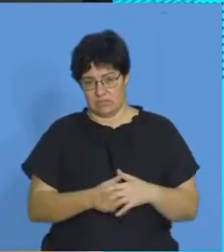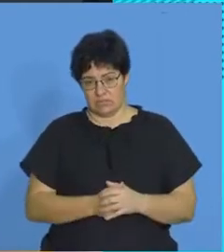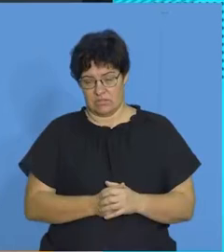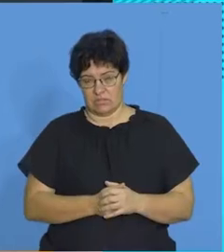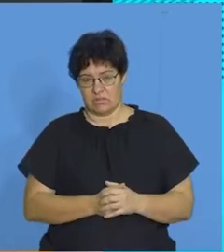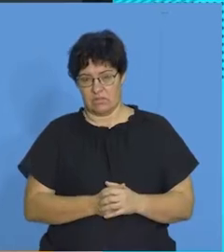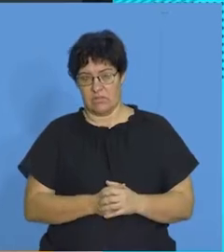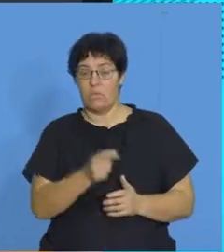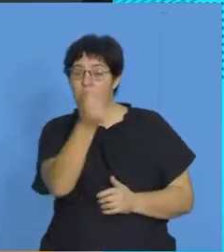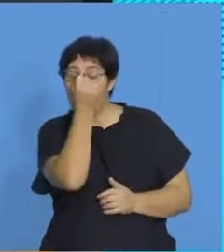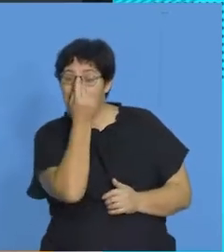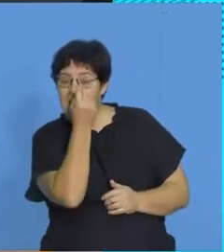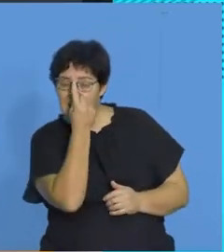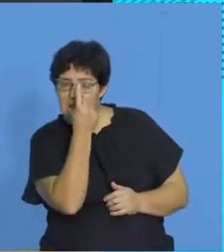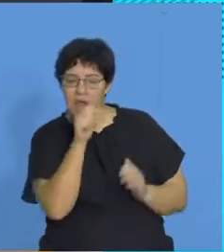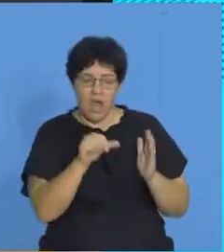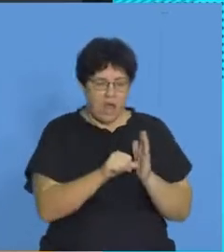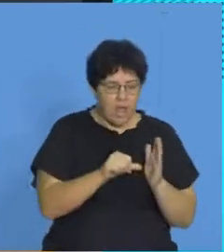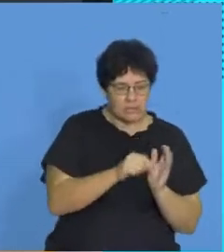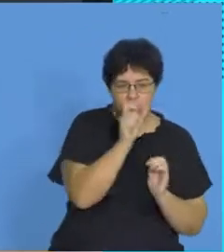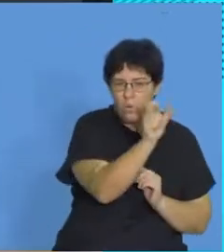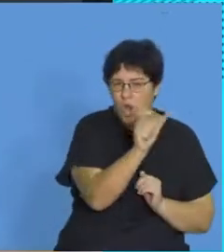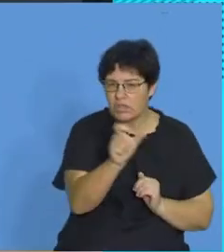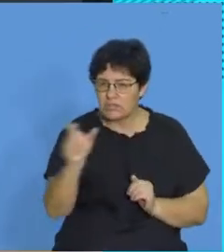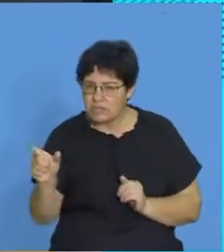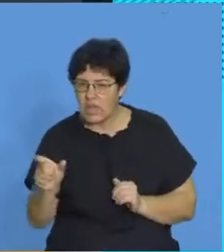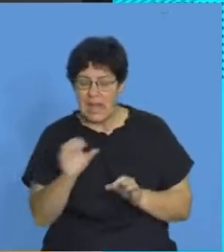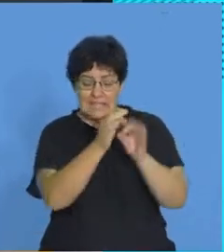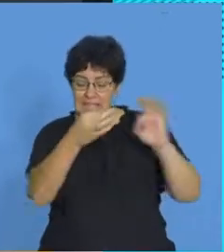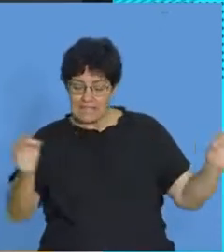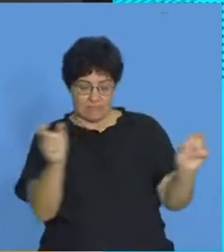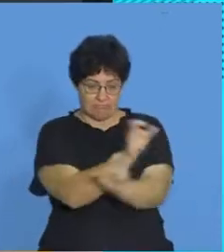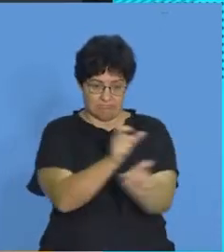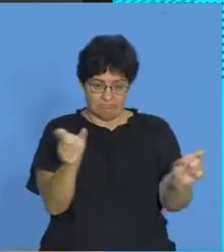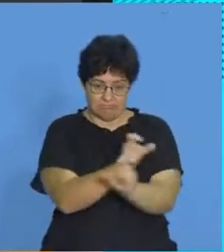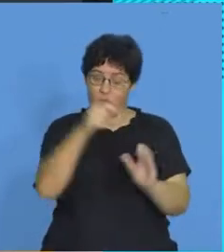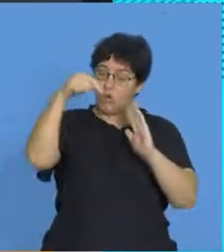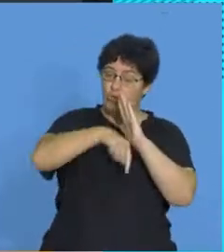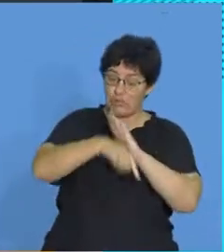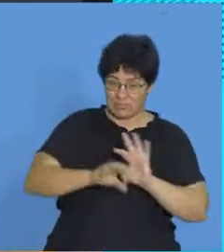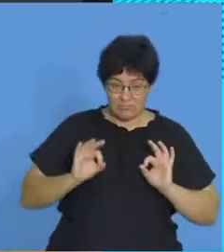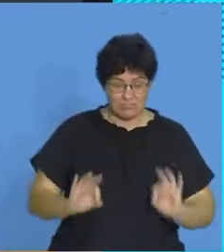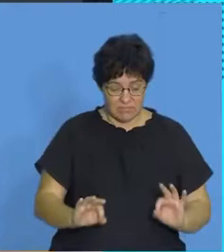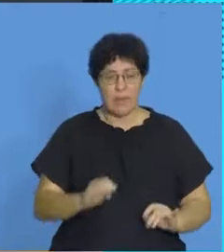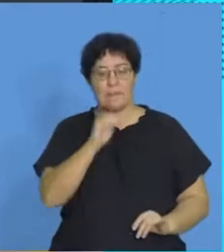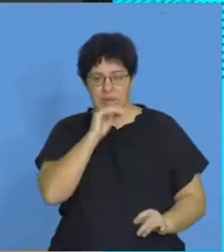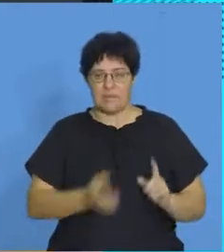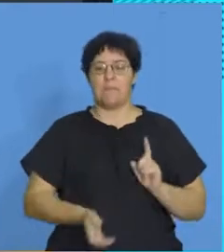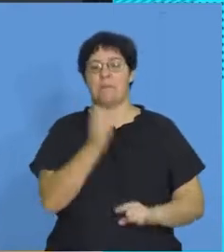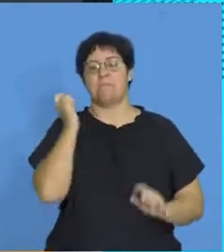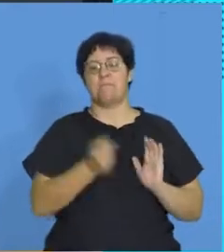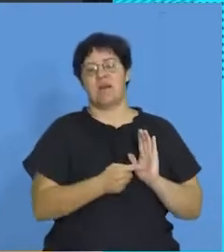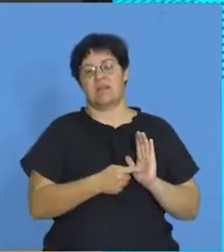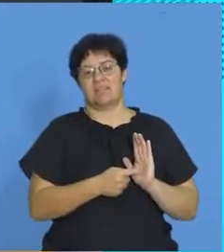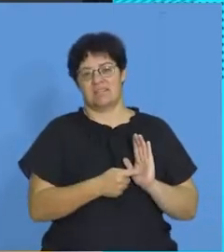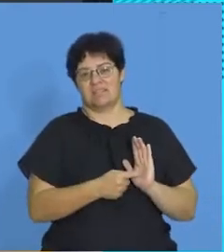us understanding the key words in a definition and using them correctly in context, I think it guarantees us, our full marks,